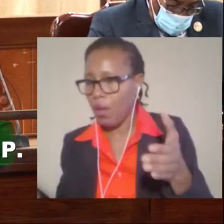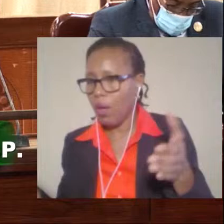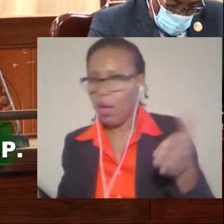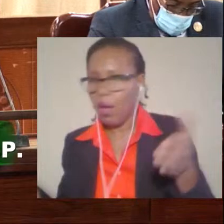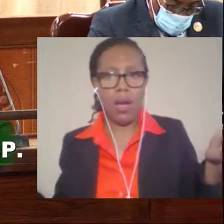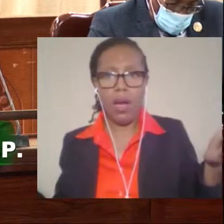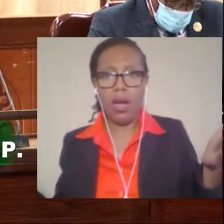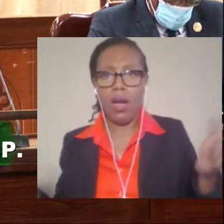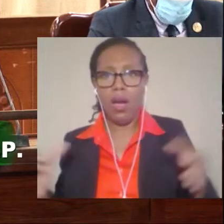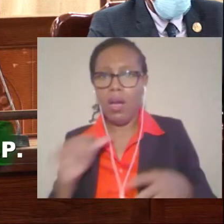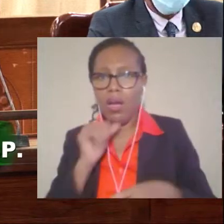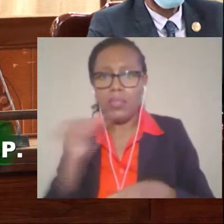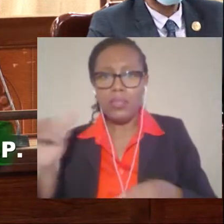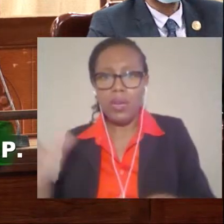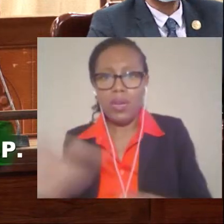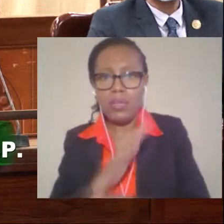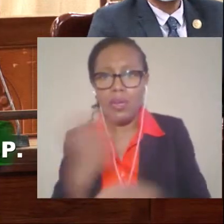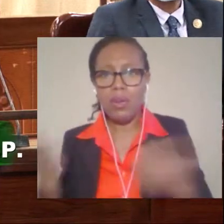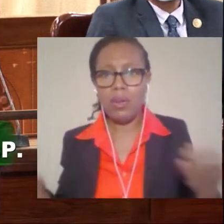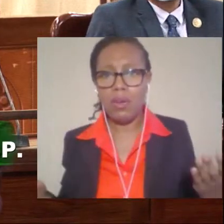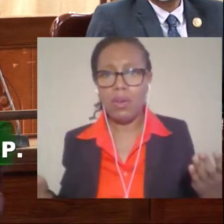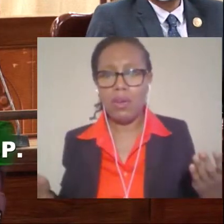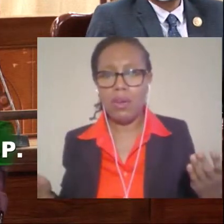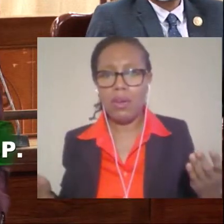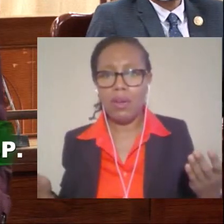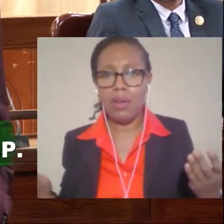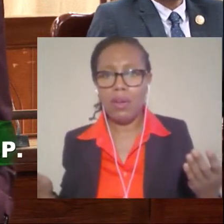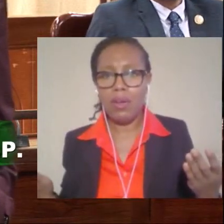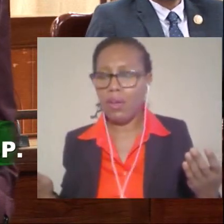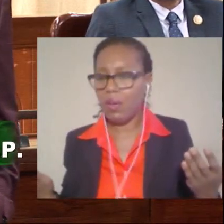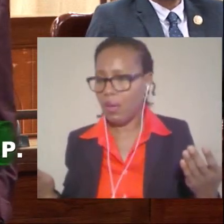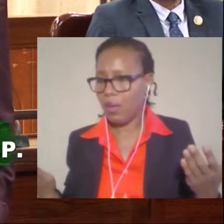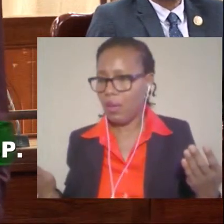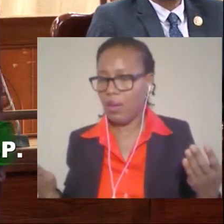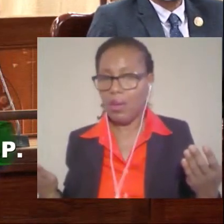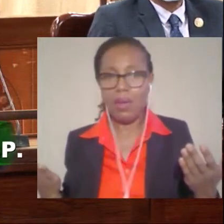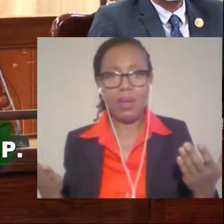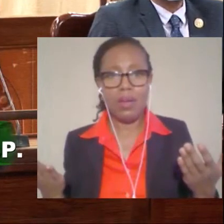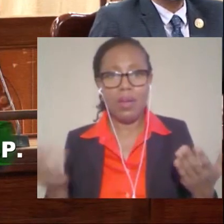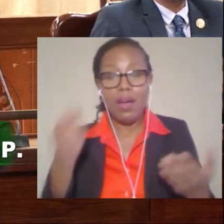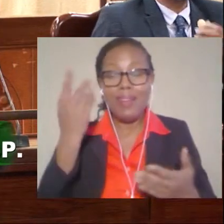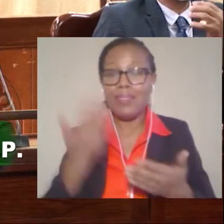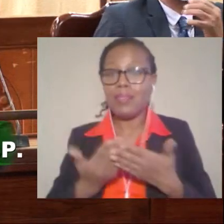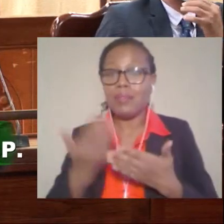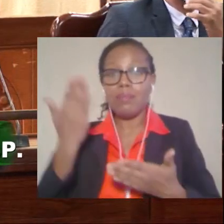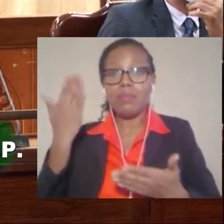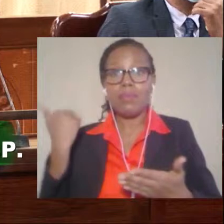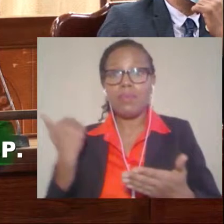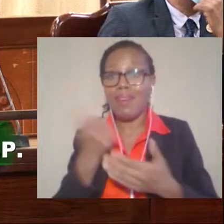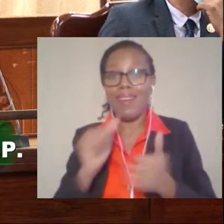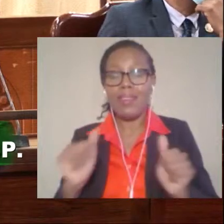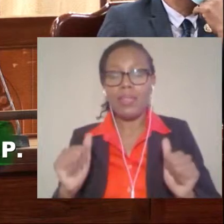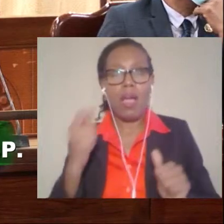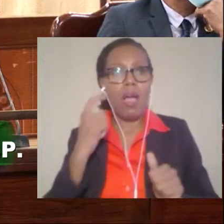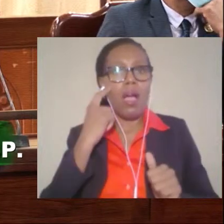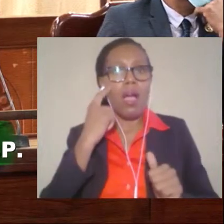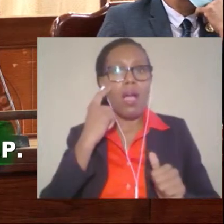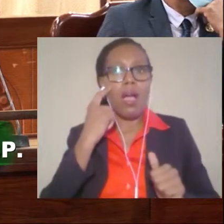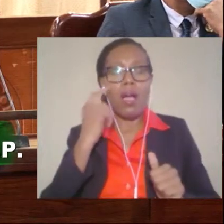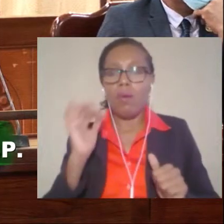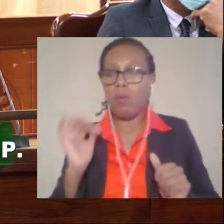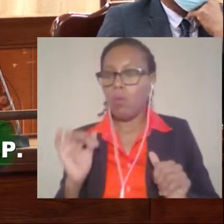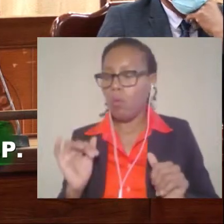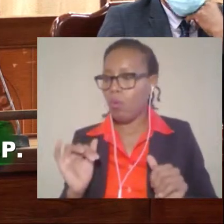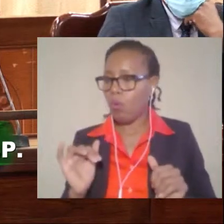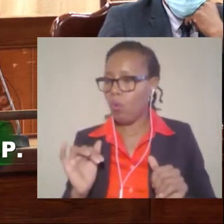point. Because nothing previously had led to the discovery that there was